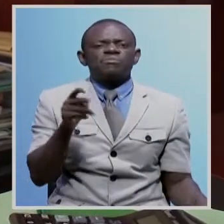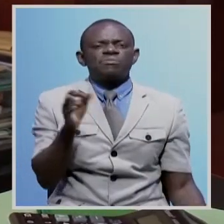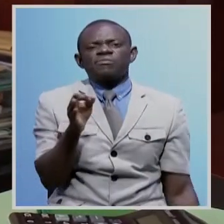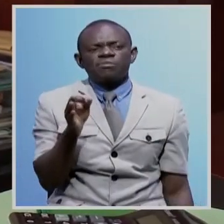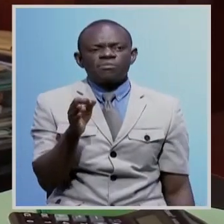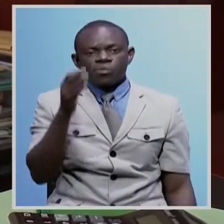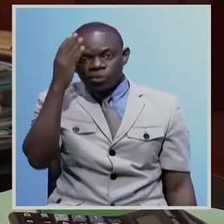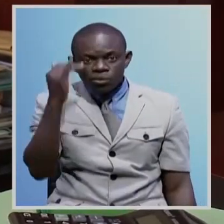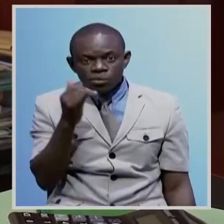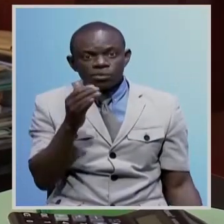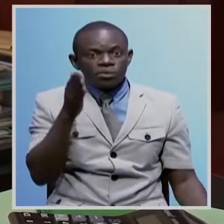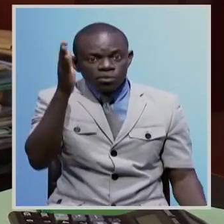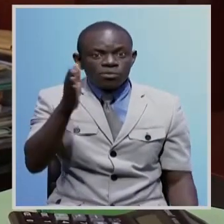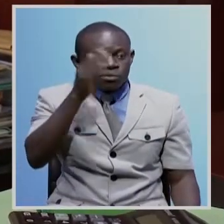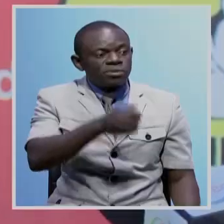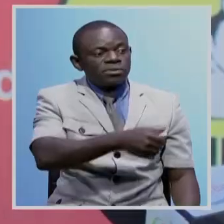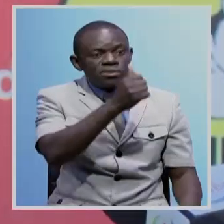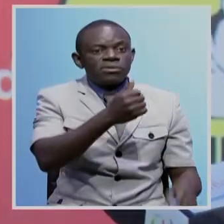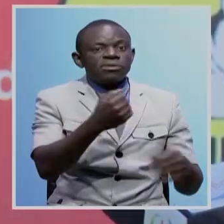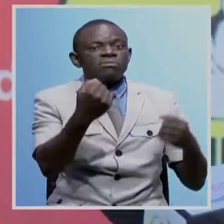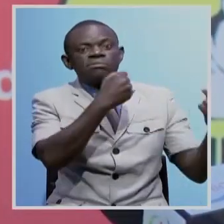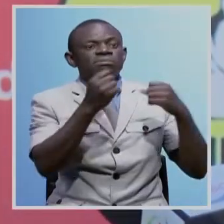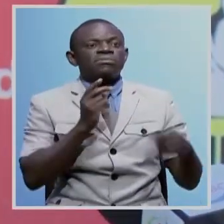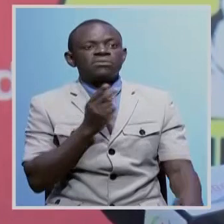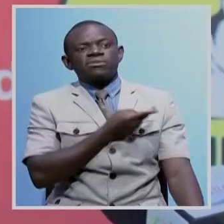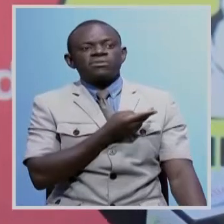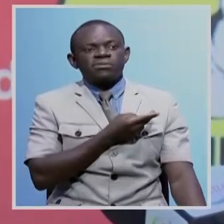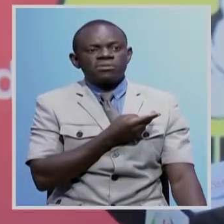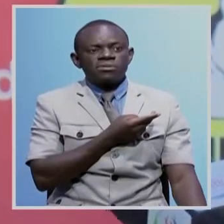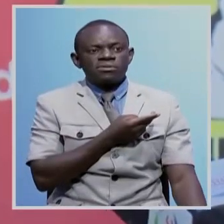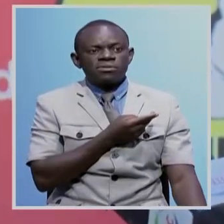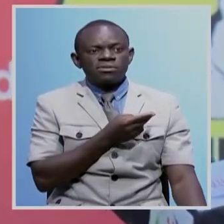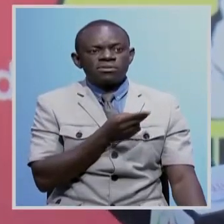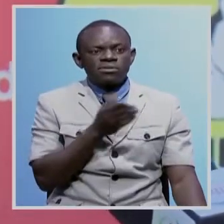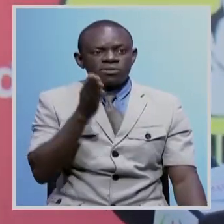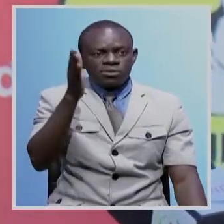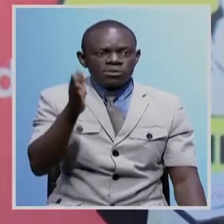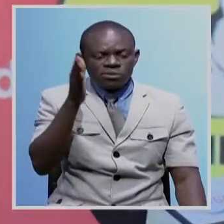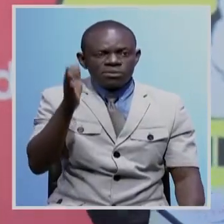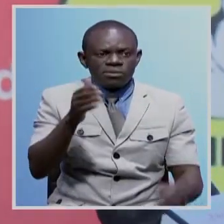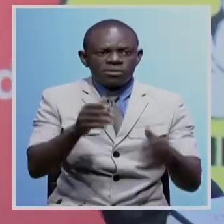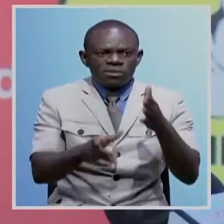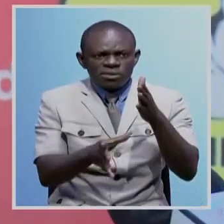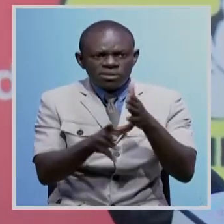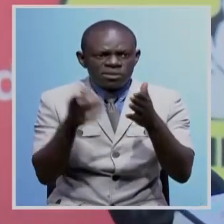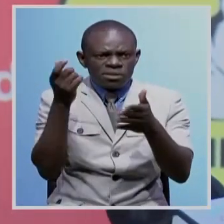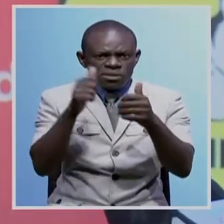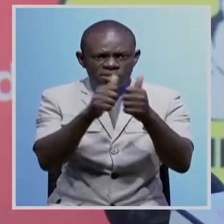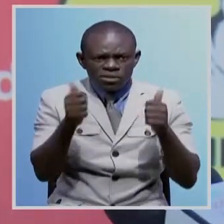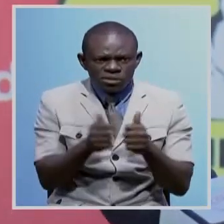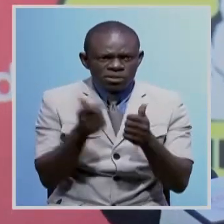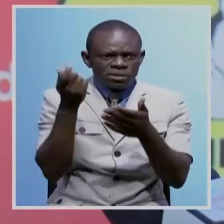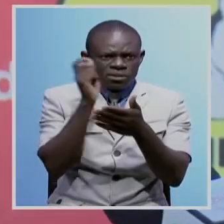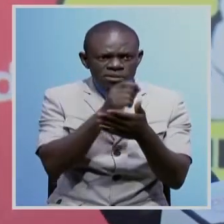a victim of the UPND. But United Party for National Development, UPND, Deputy Secretary General for Administration,